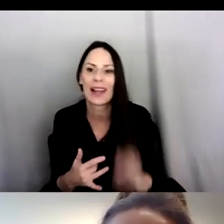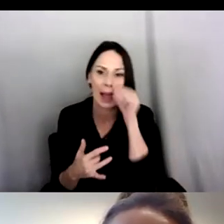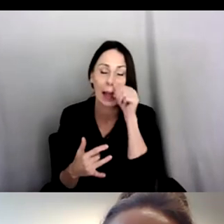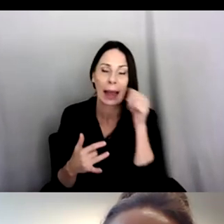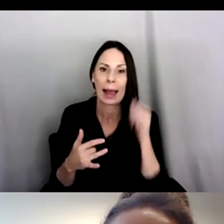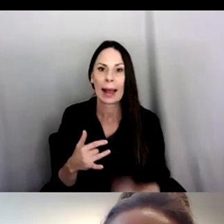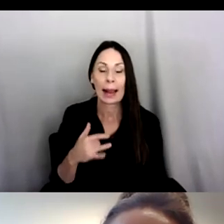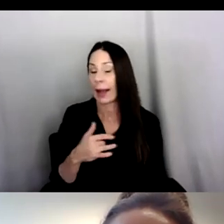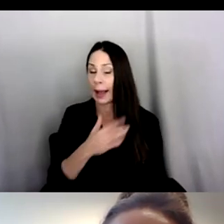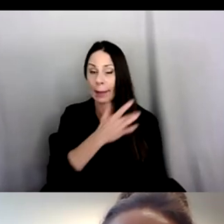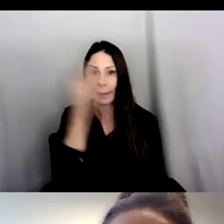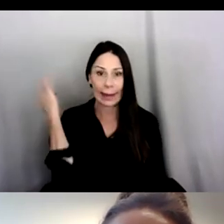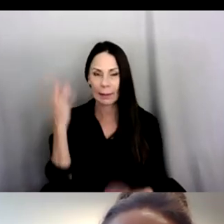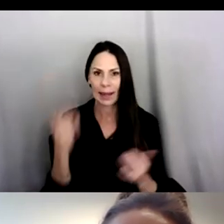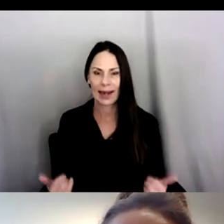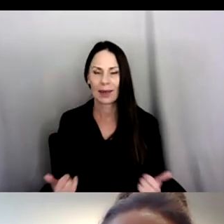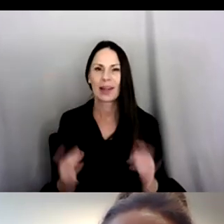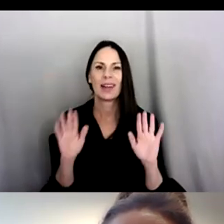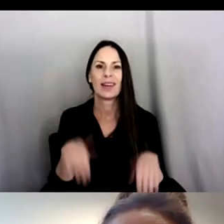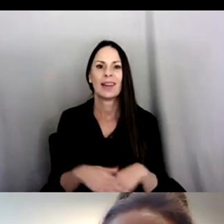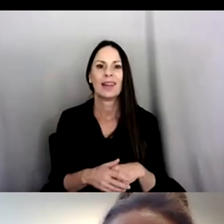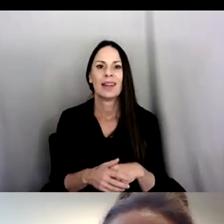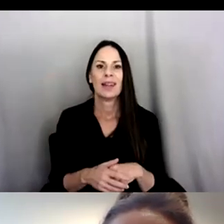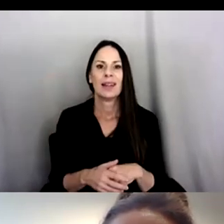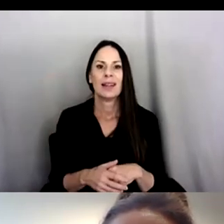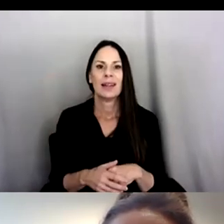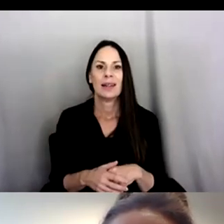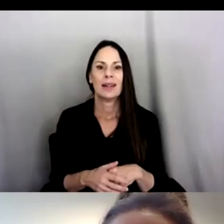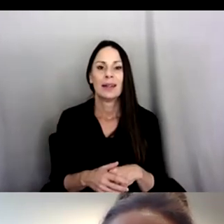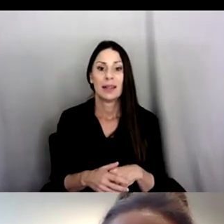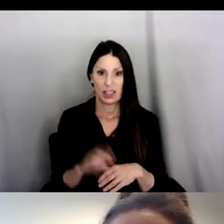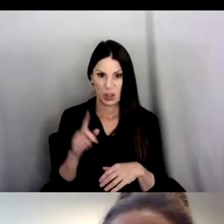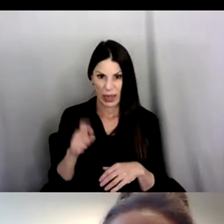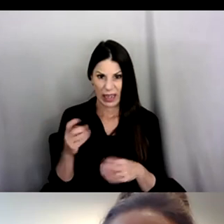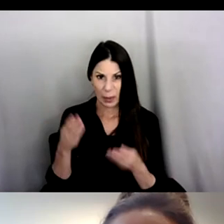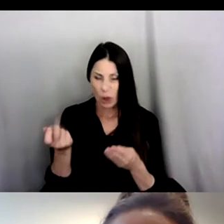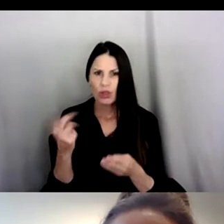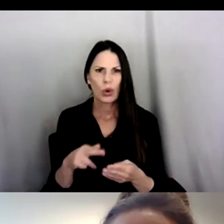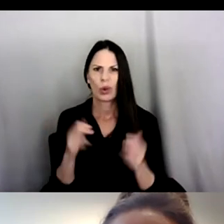kidding. Do I need the motion, or are we good to shut it down?